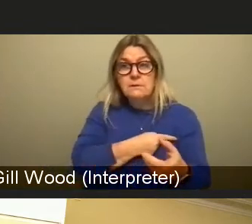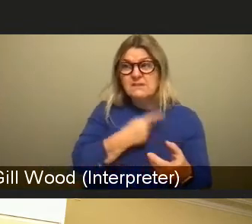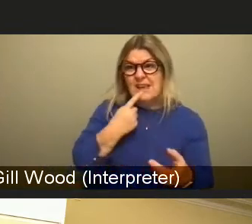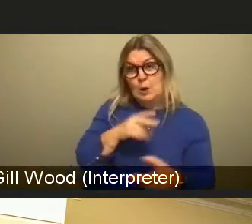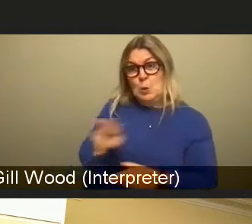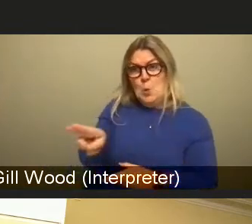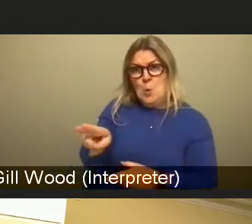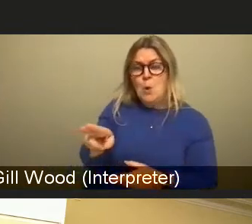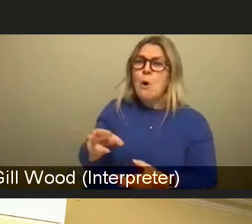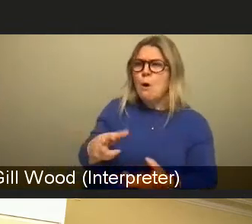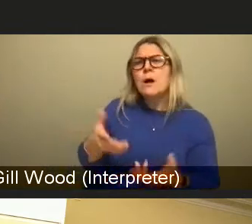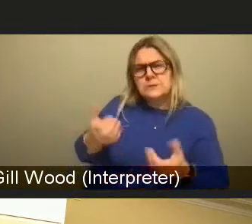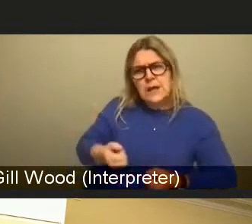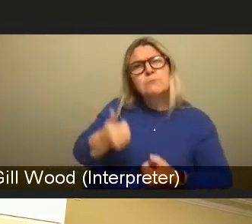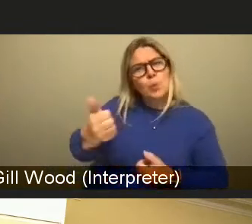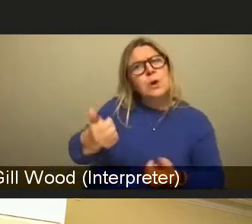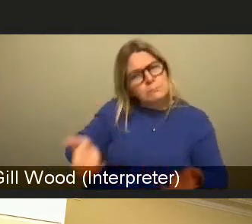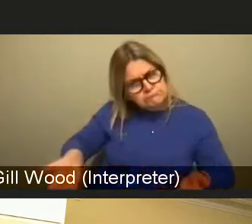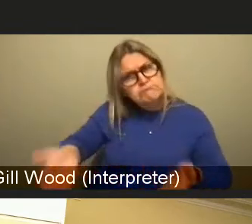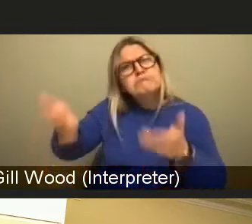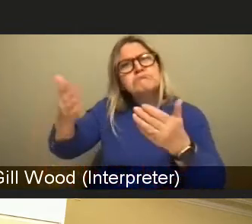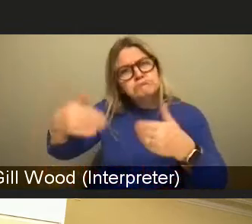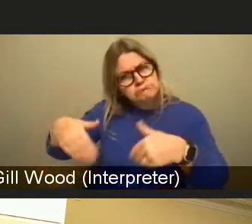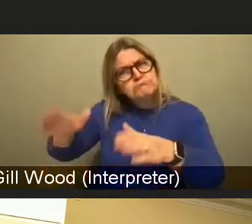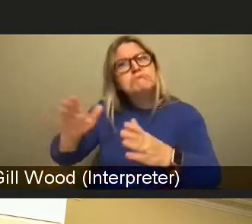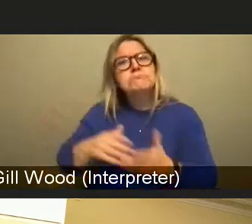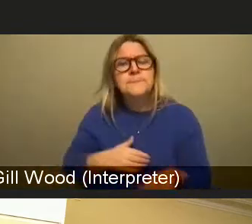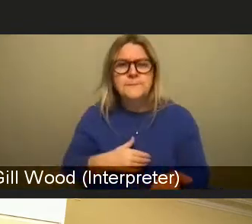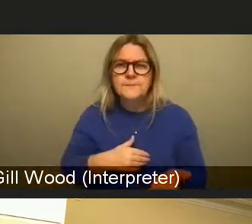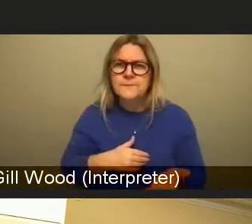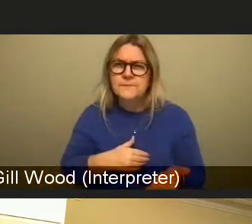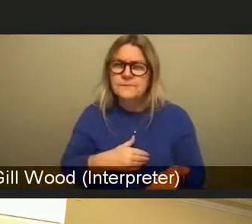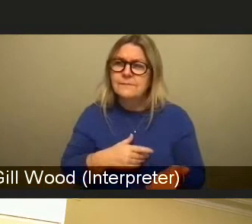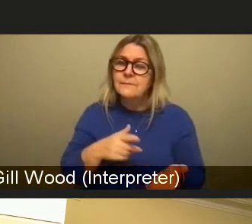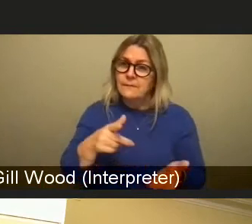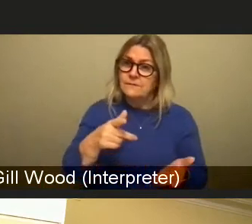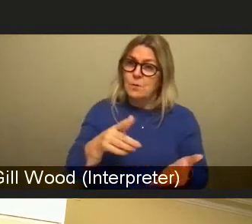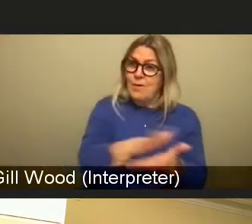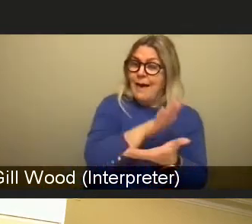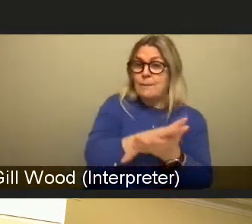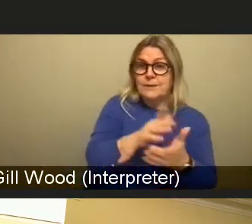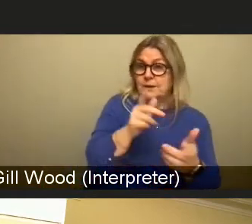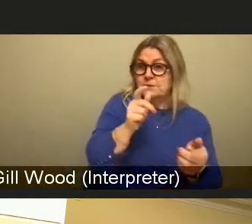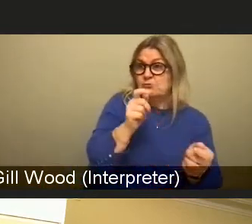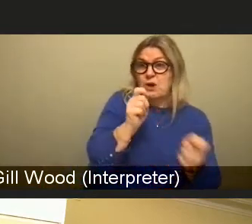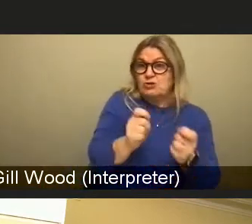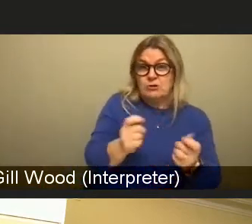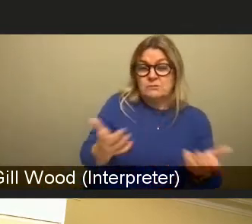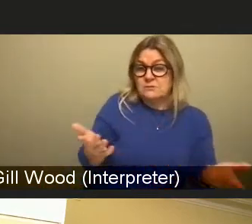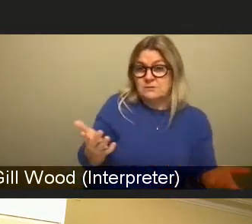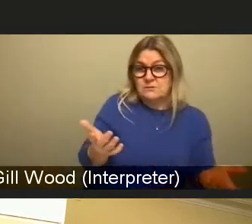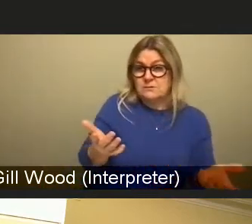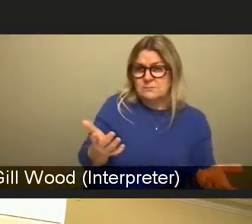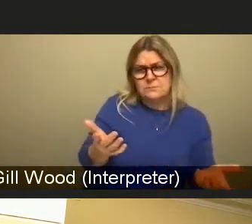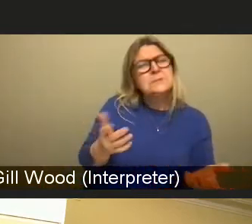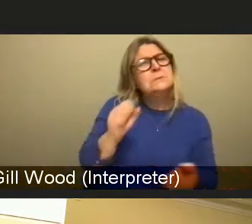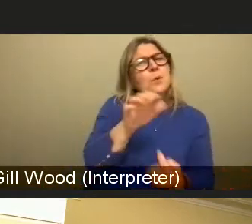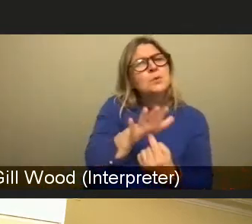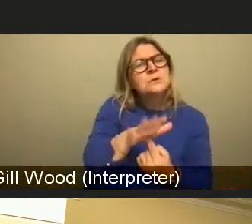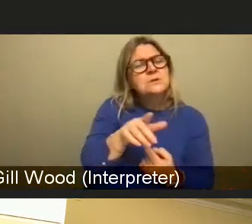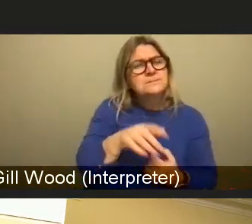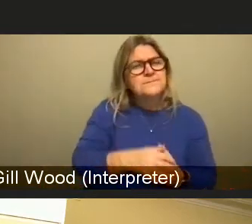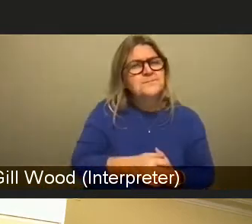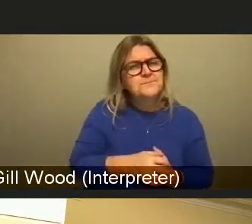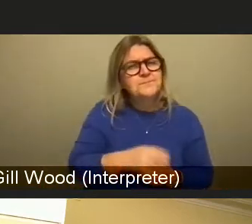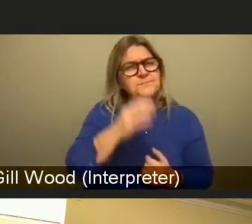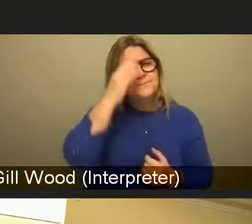support in general, and the willingness to make those adjustments, as Paula alluded to earlier, I think is important. I